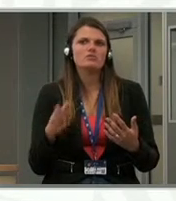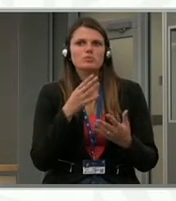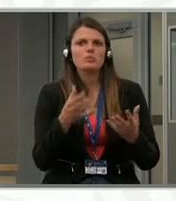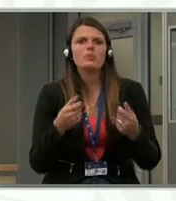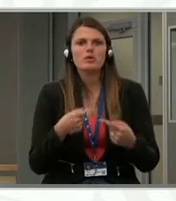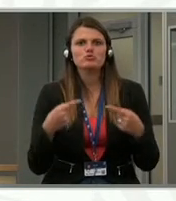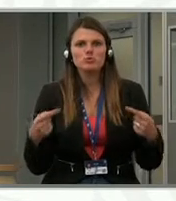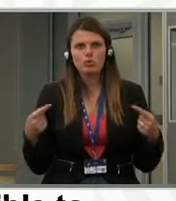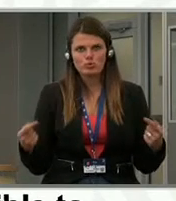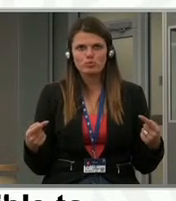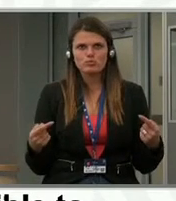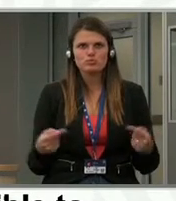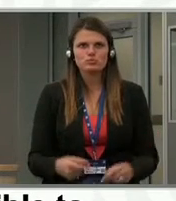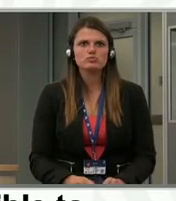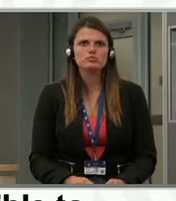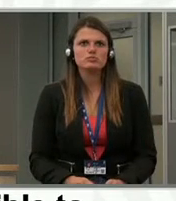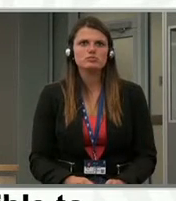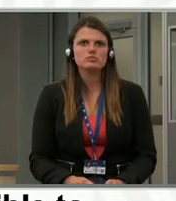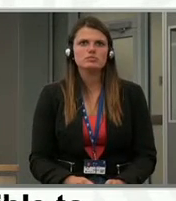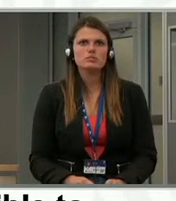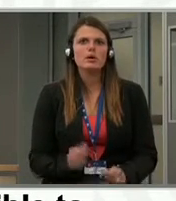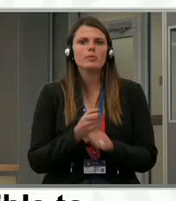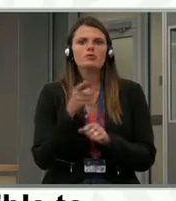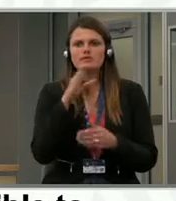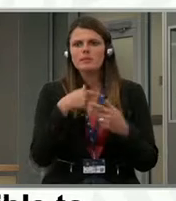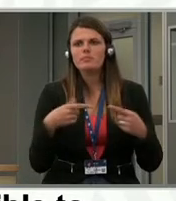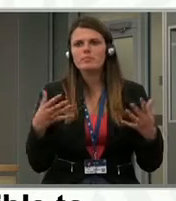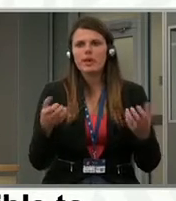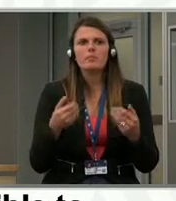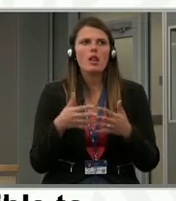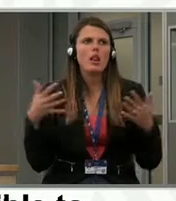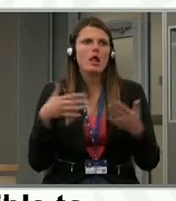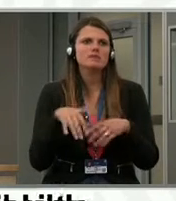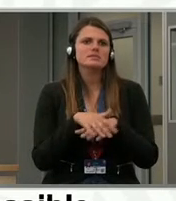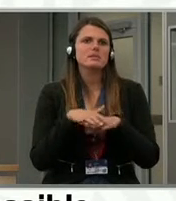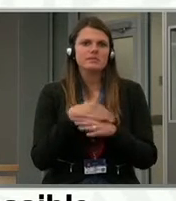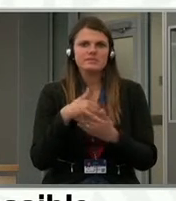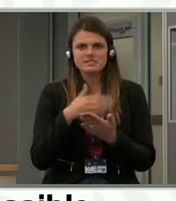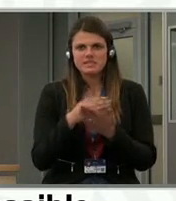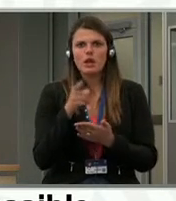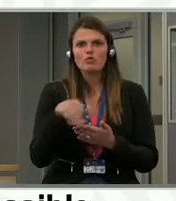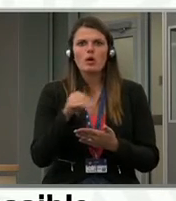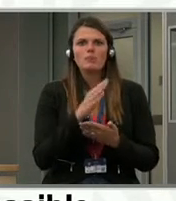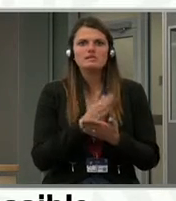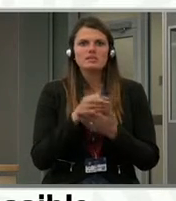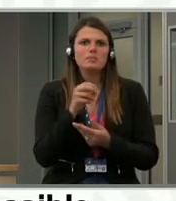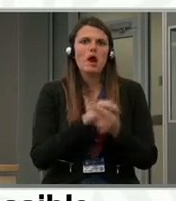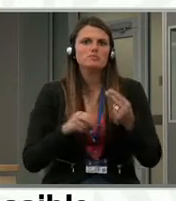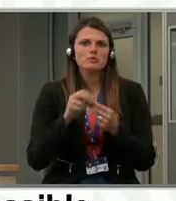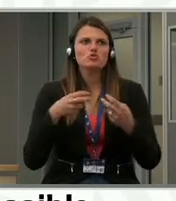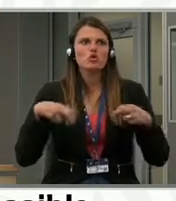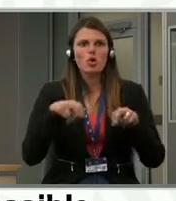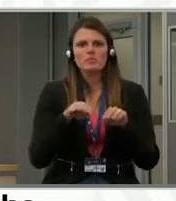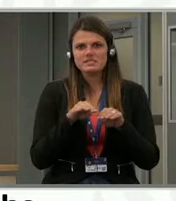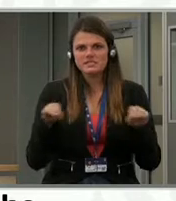share of the population possible. This is being discussed at political level in the Commission, and I hope we will have news for